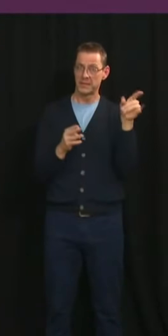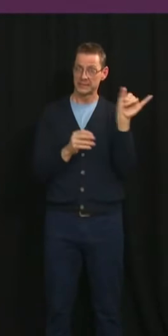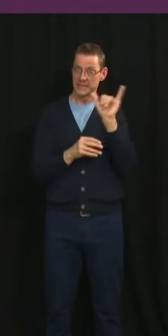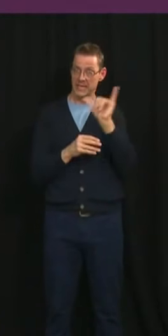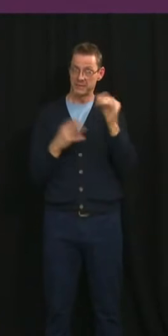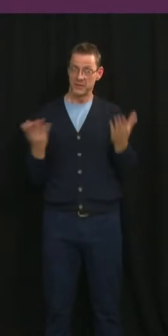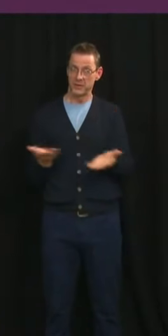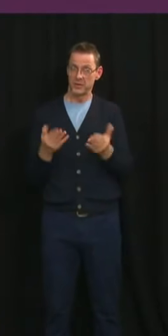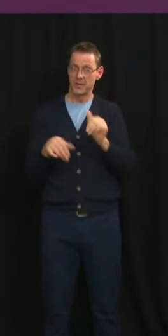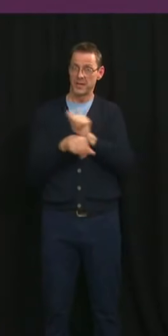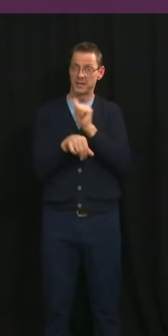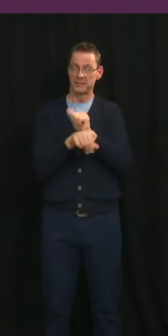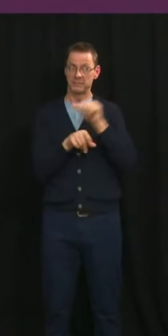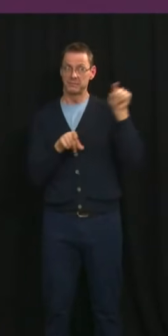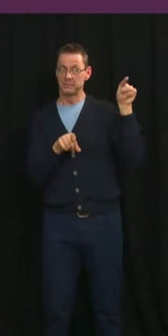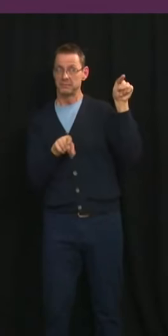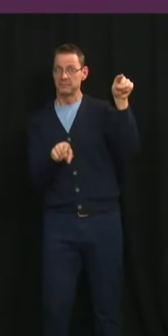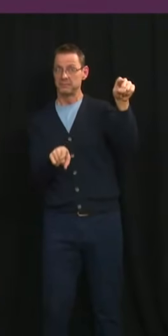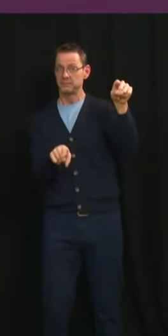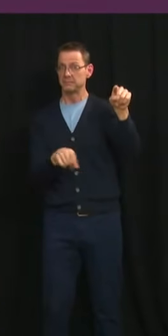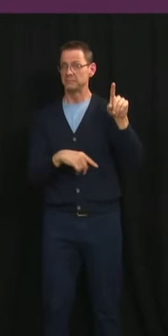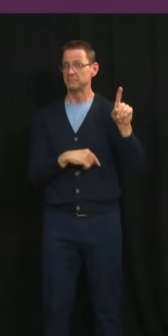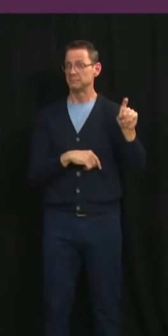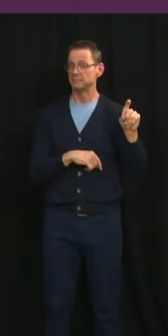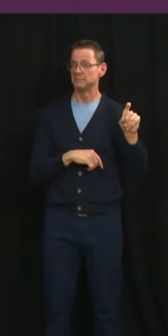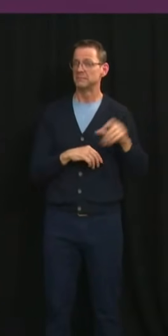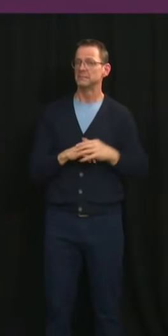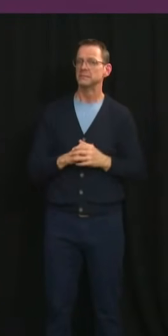Thanks very much, David. So